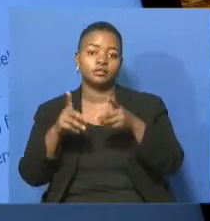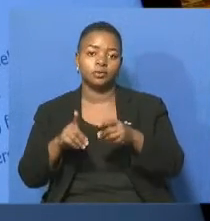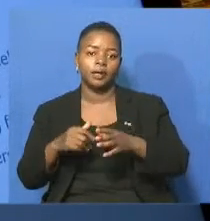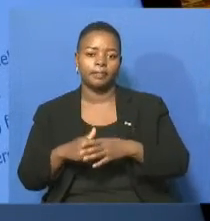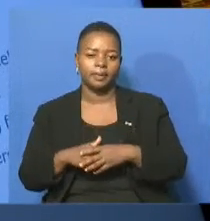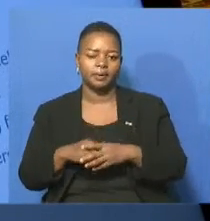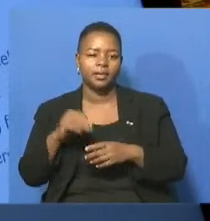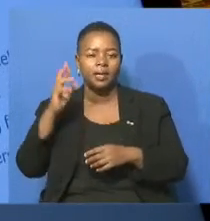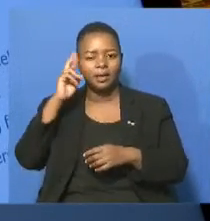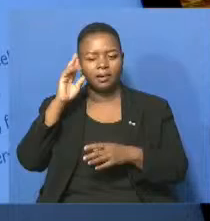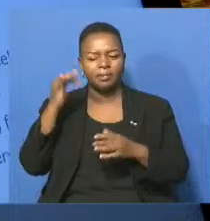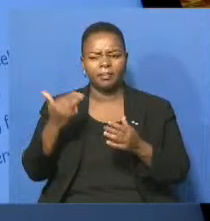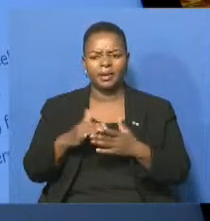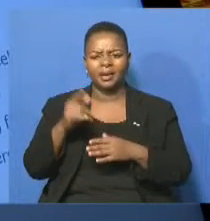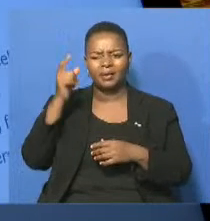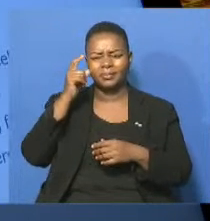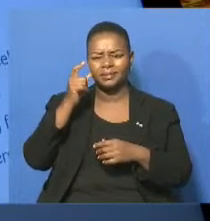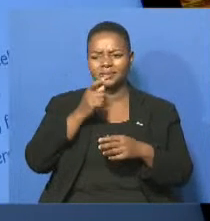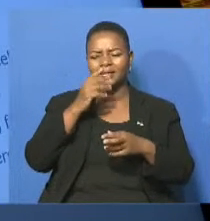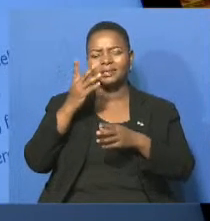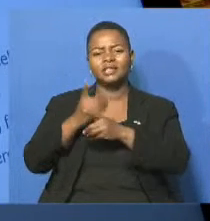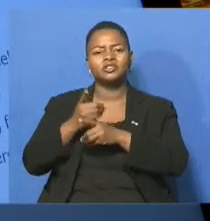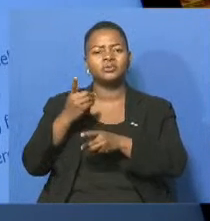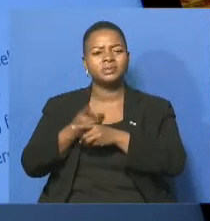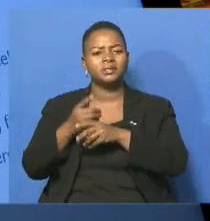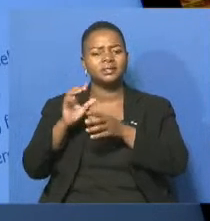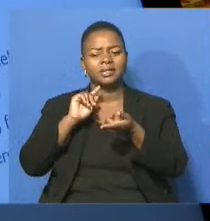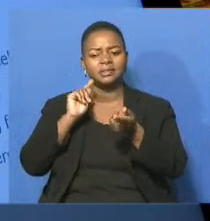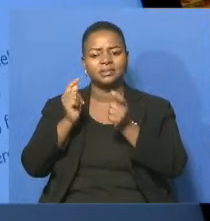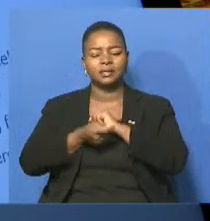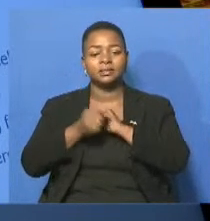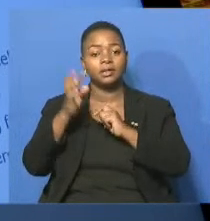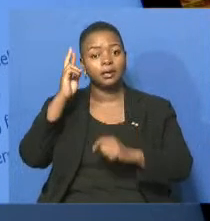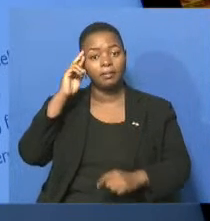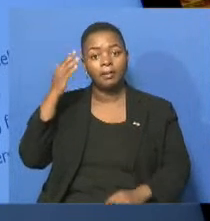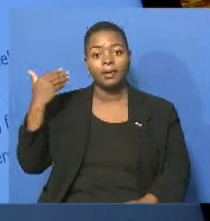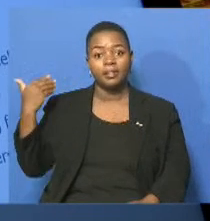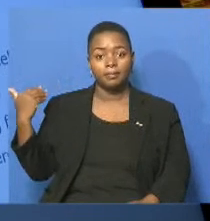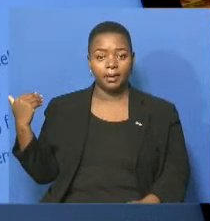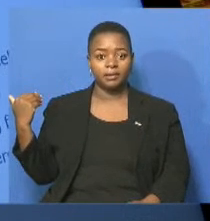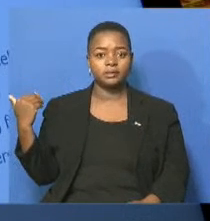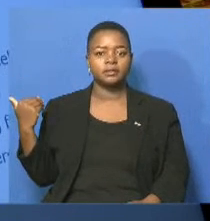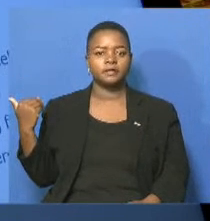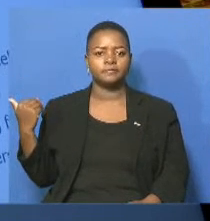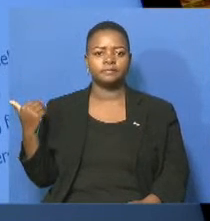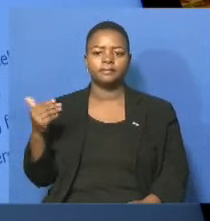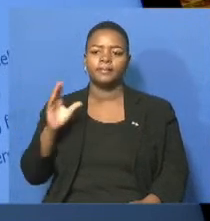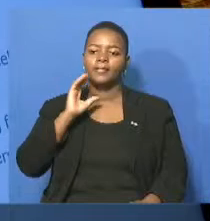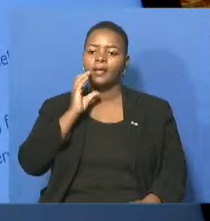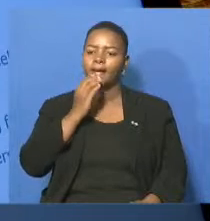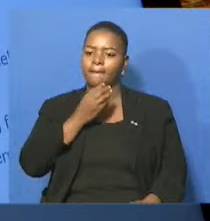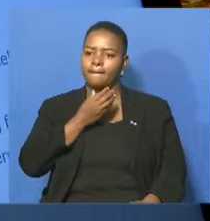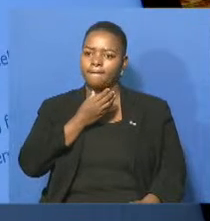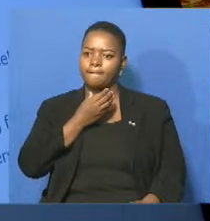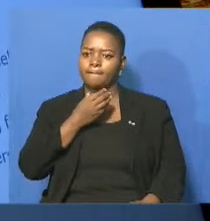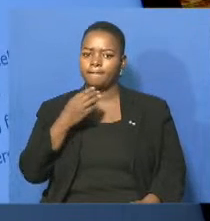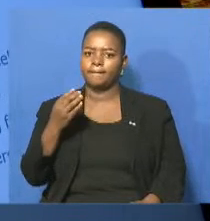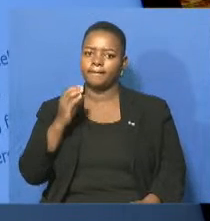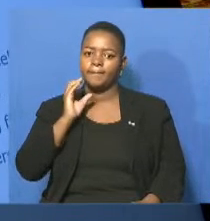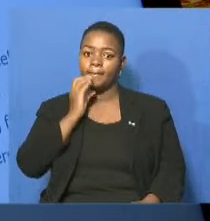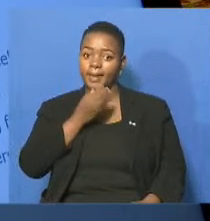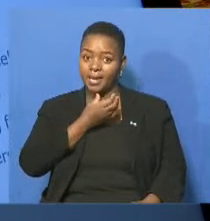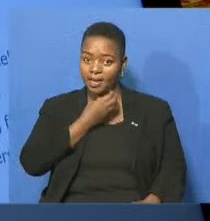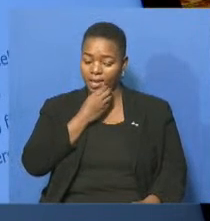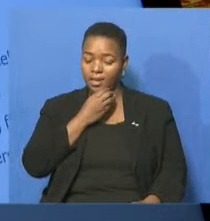changing. So whereas in the past, it was mainly the